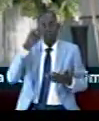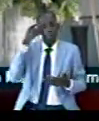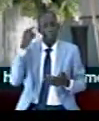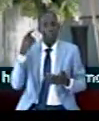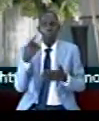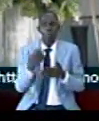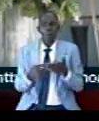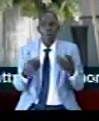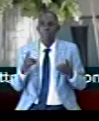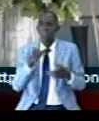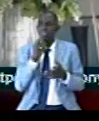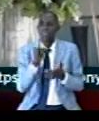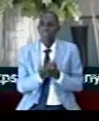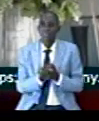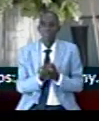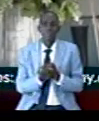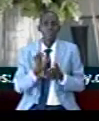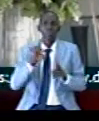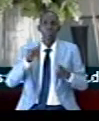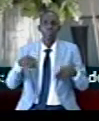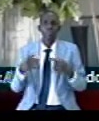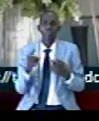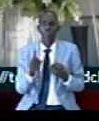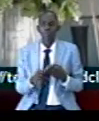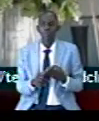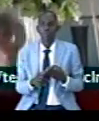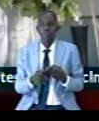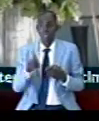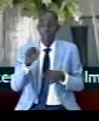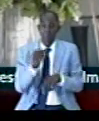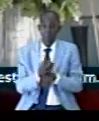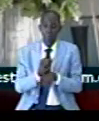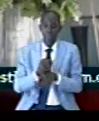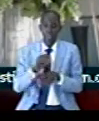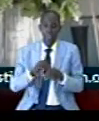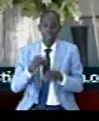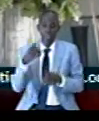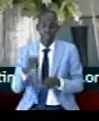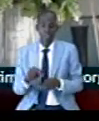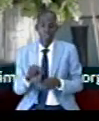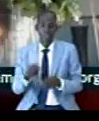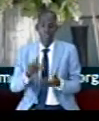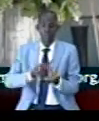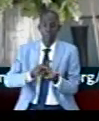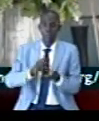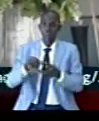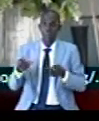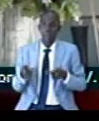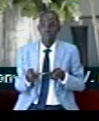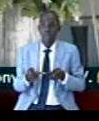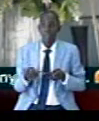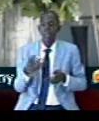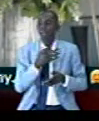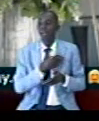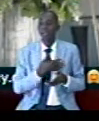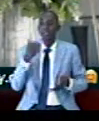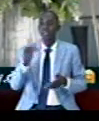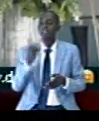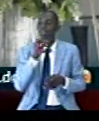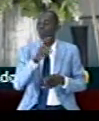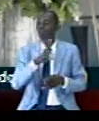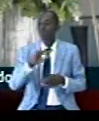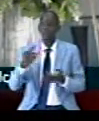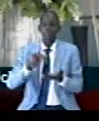I have been working in a clinic as a health personnel. I work in a pharmacy, and there is no antacid drug that I have never